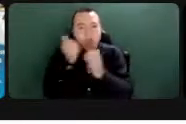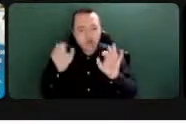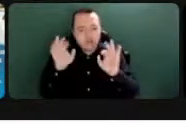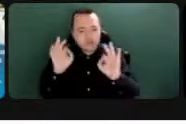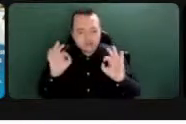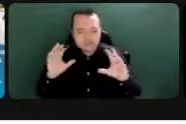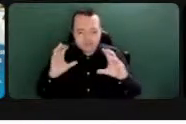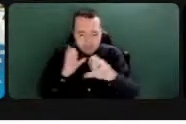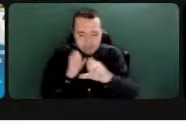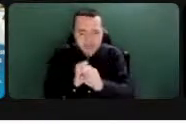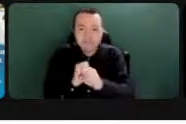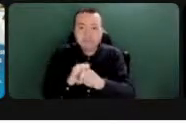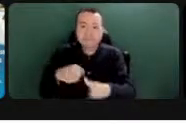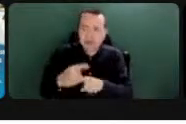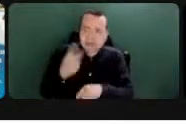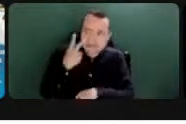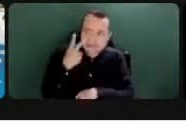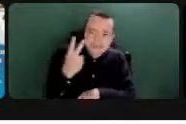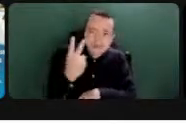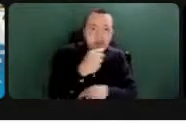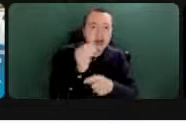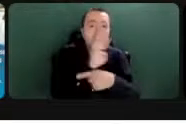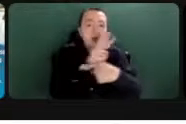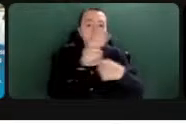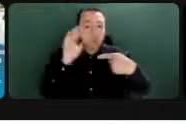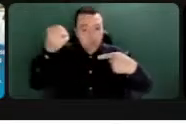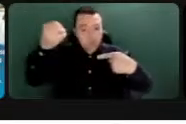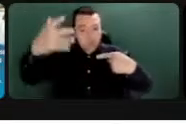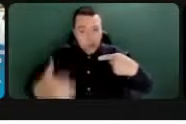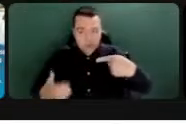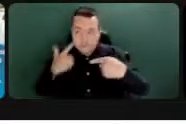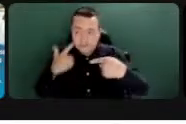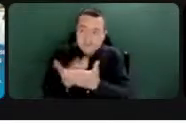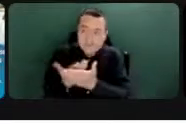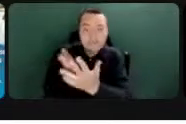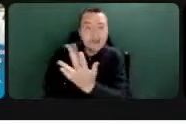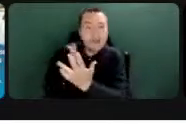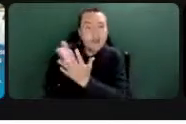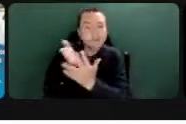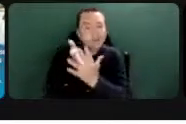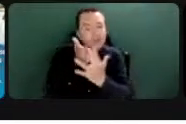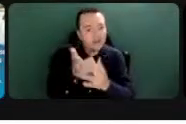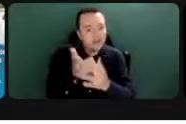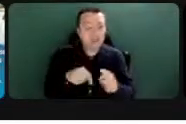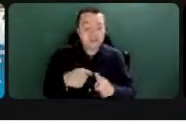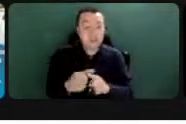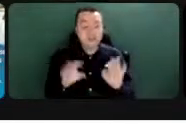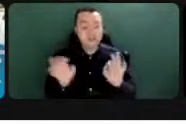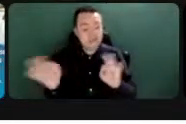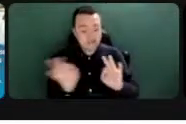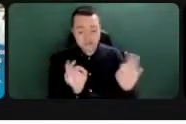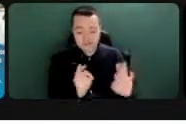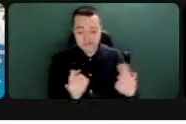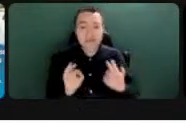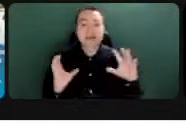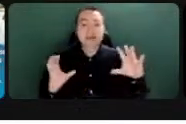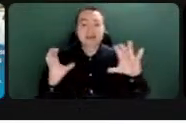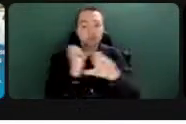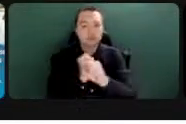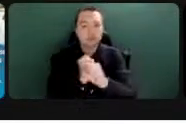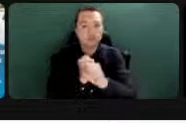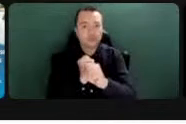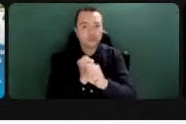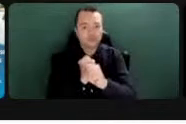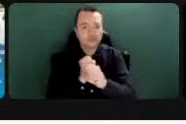then the preparation of those summaries and their publication. And I'll go through each of these to just give you